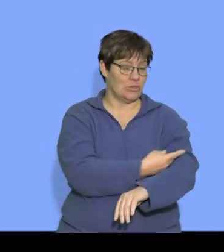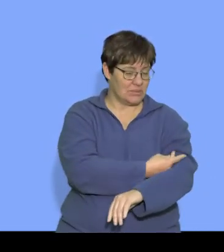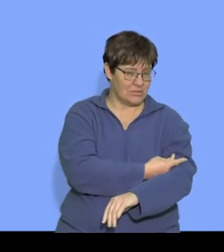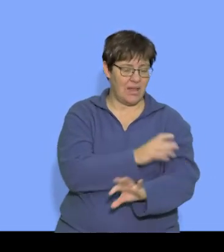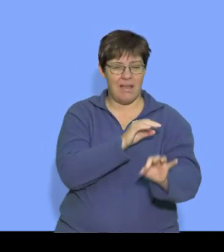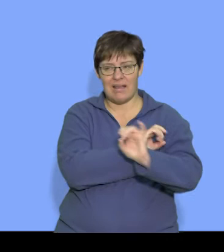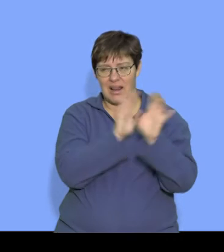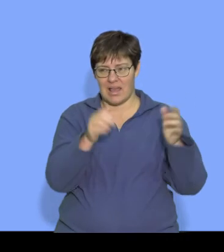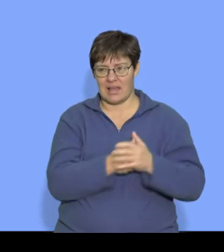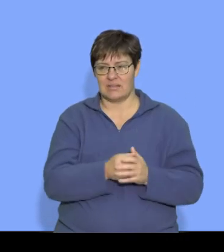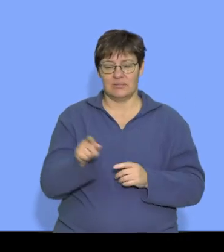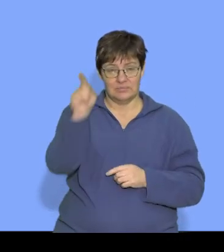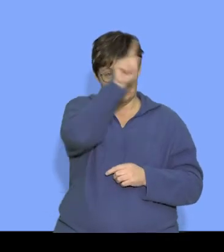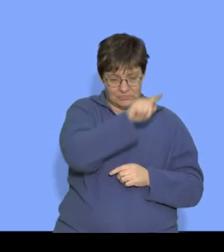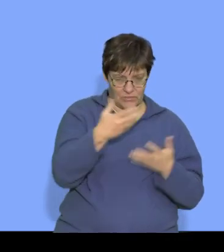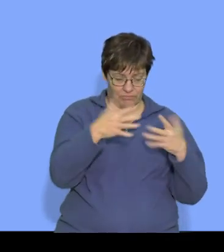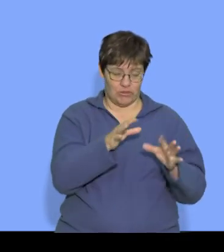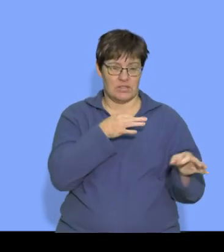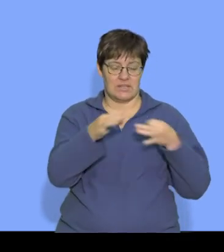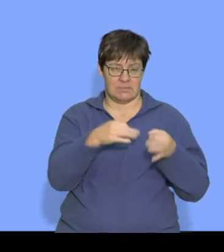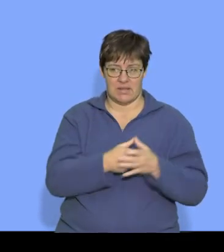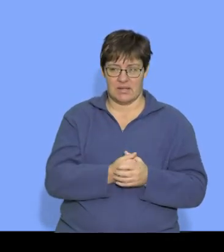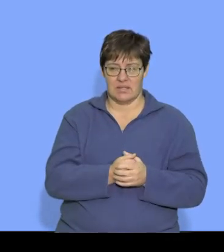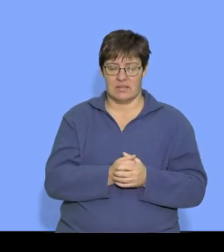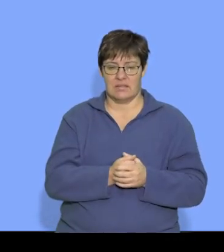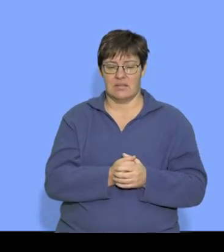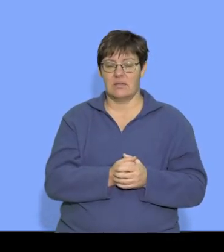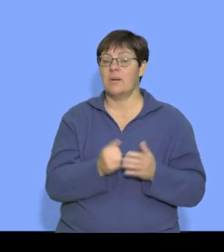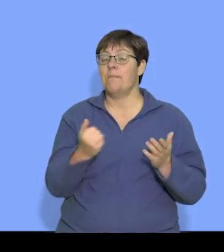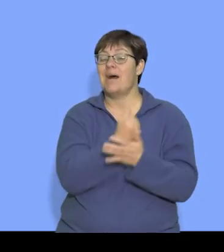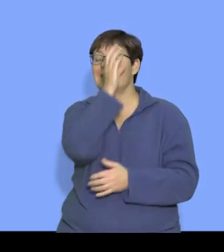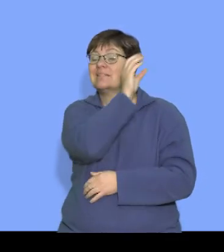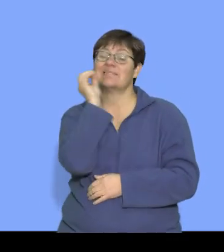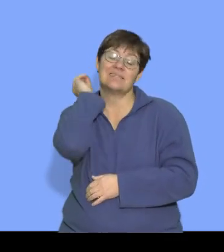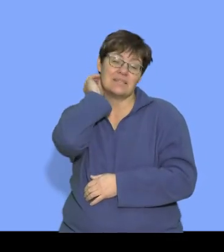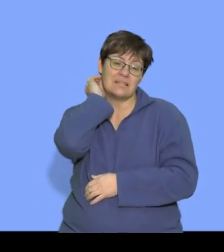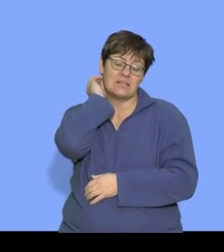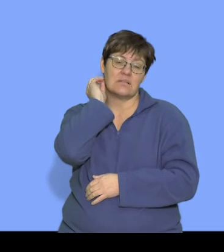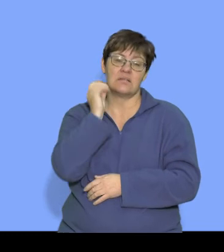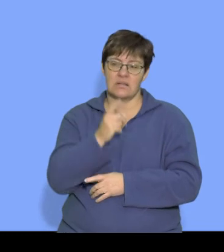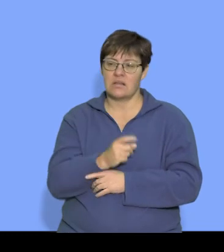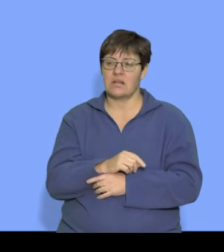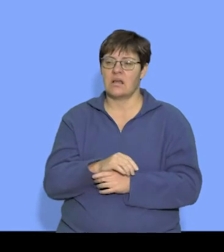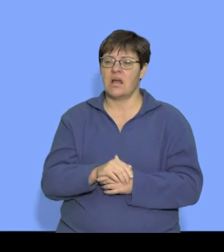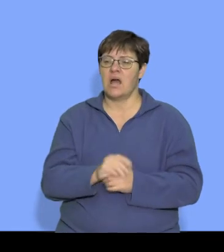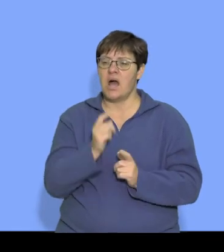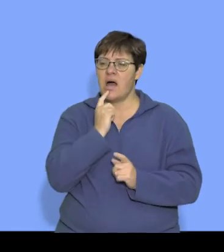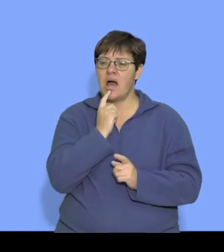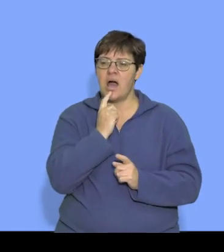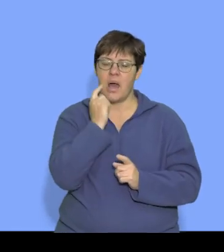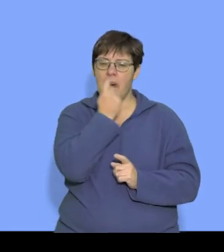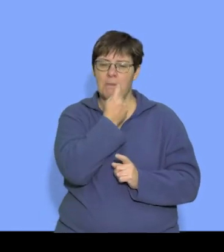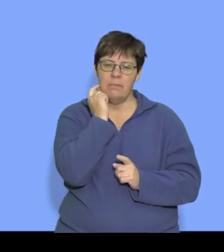unpacked as follows. I did that earlier on. We must take note that there is a horny pad on the upper